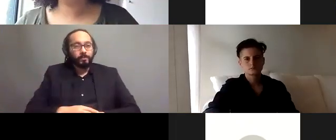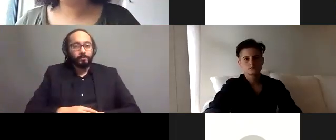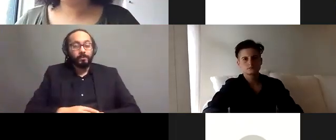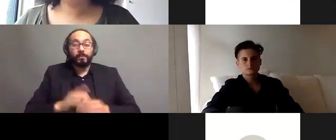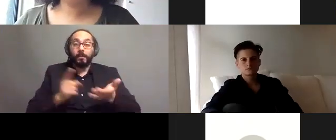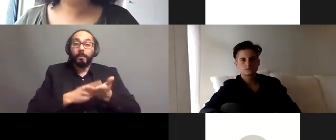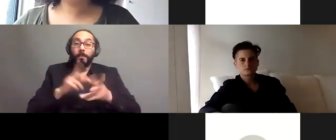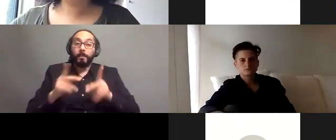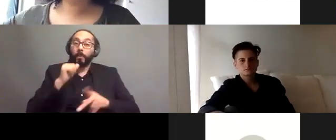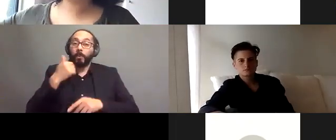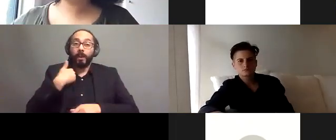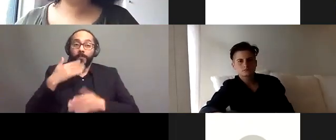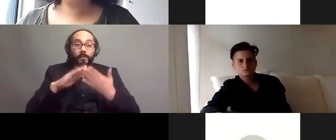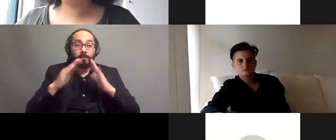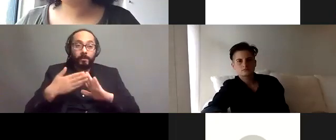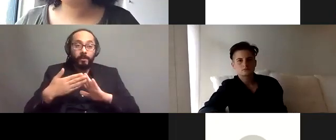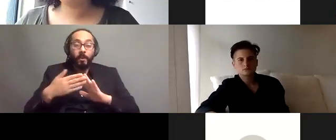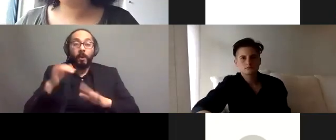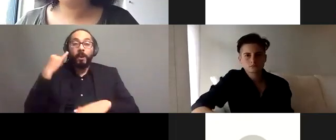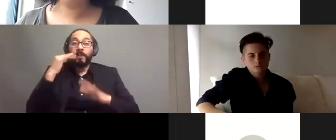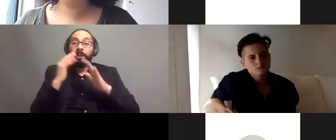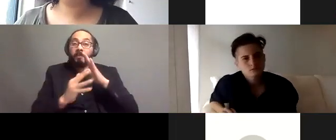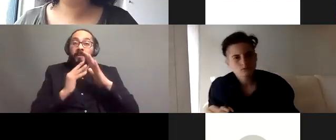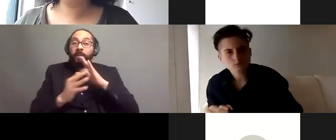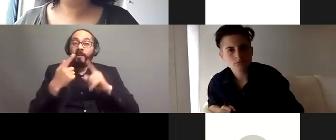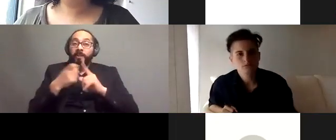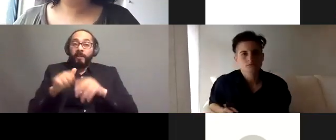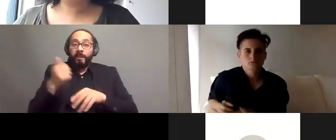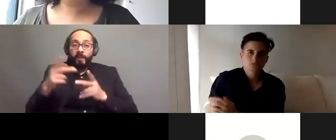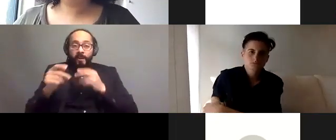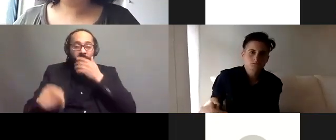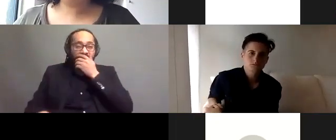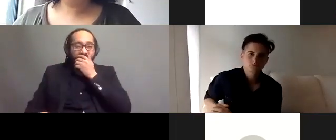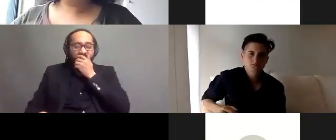Sometimes, you know, you're immigrating from another place. Sometimes